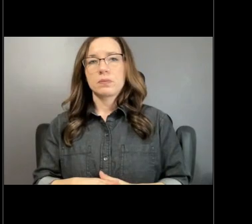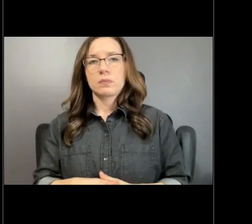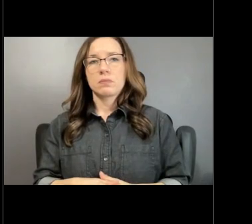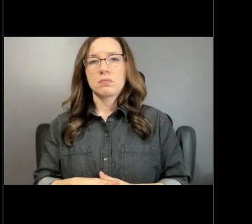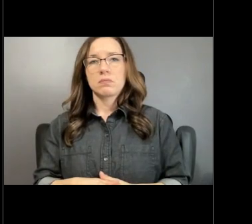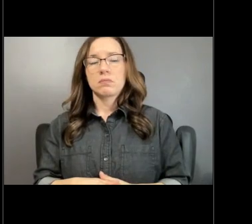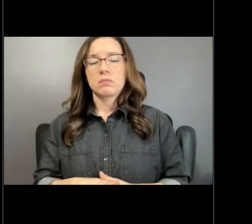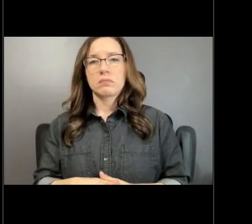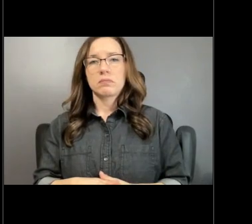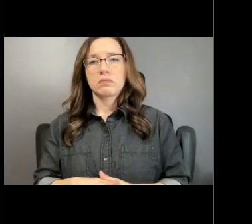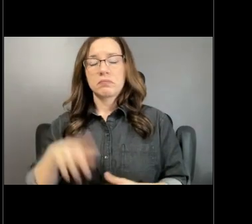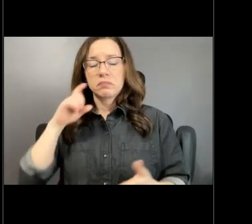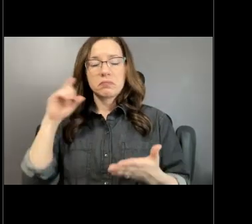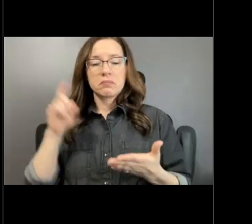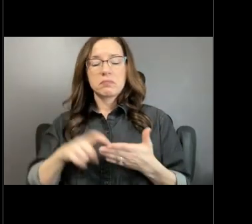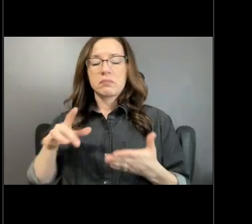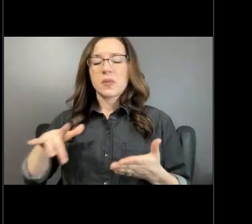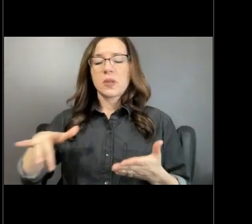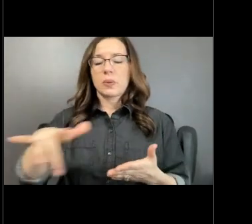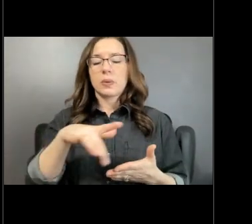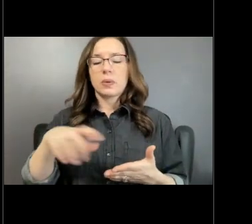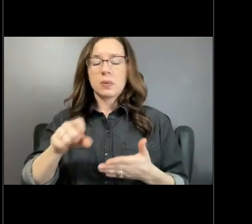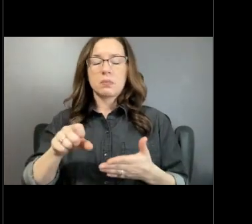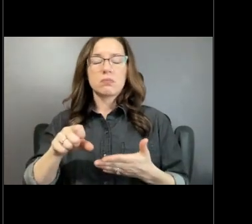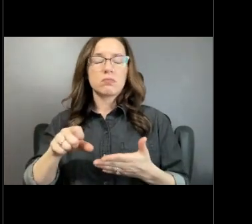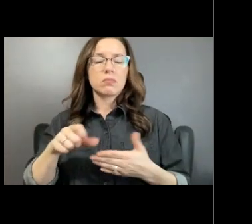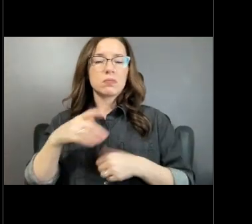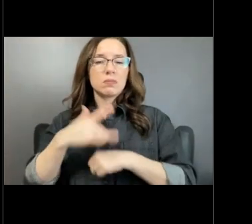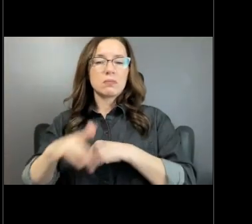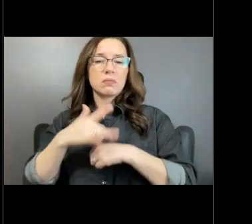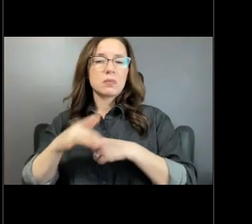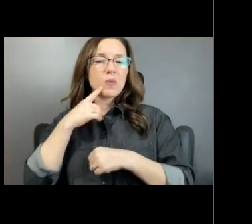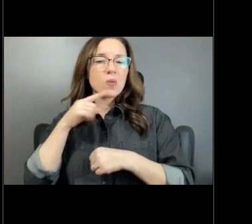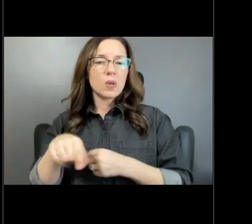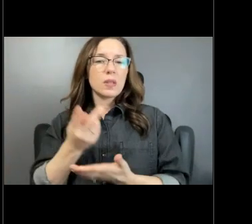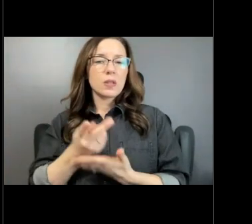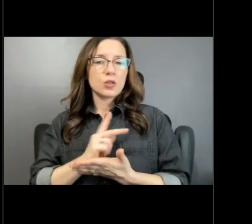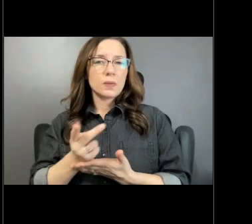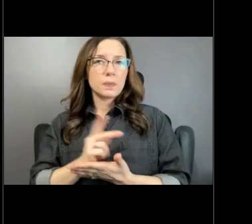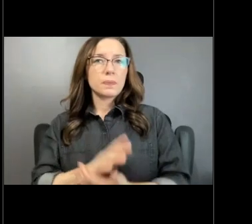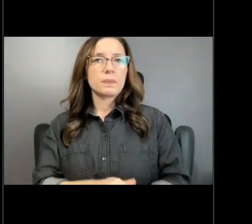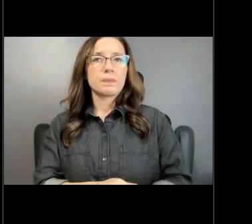Identify the clear floor space required in a usable kitchen.